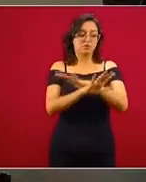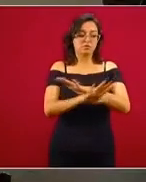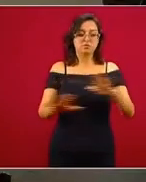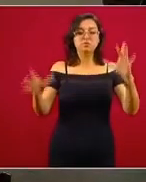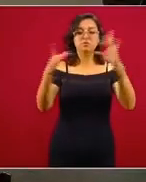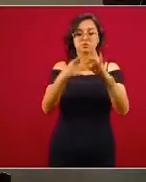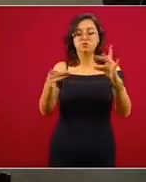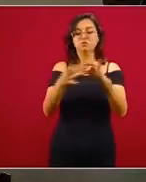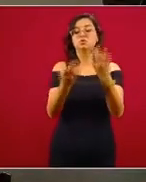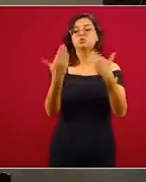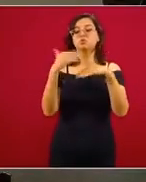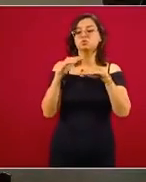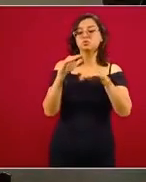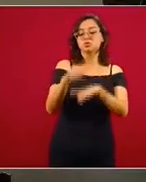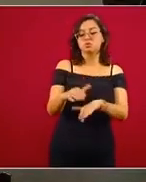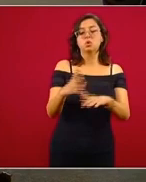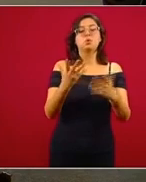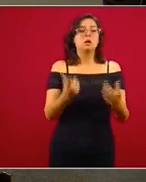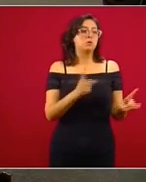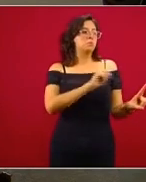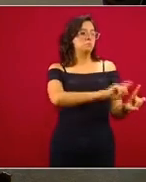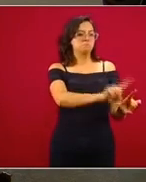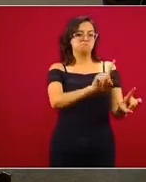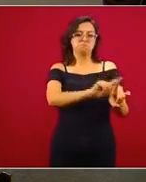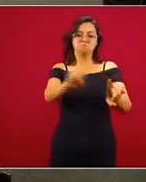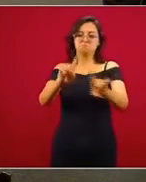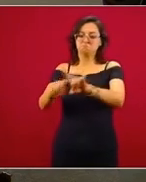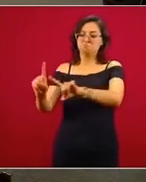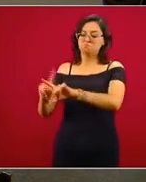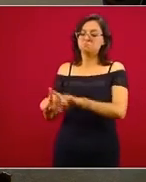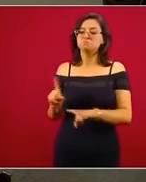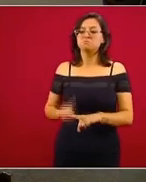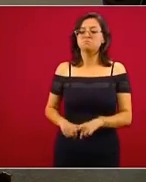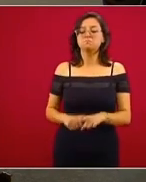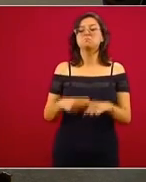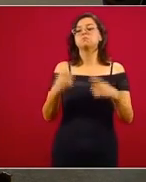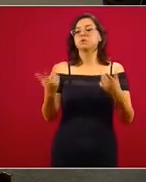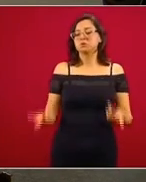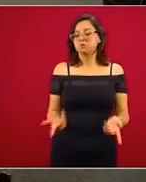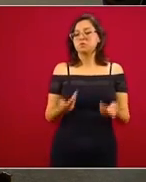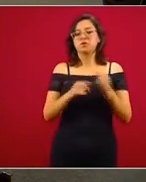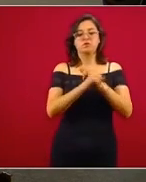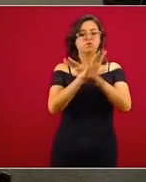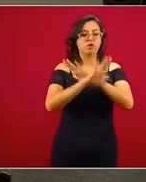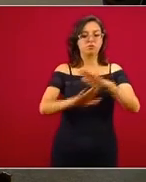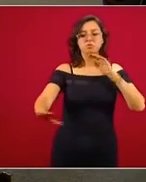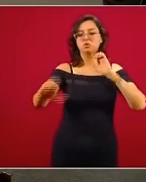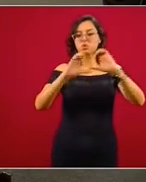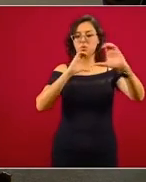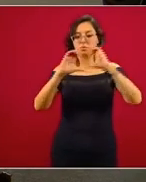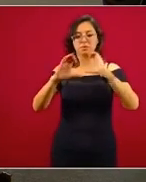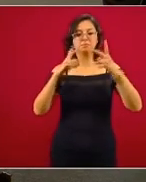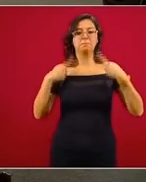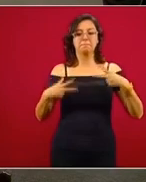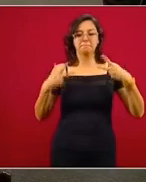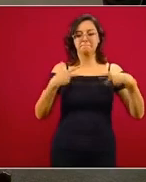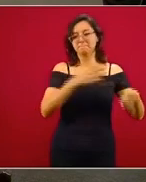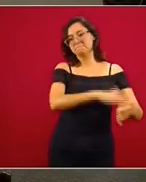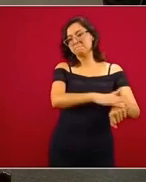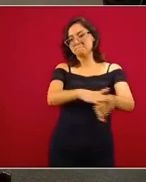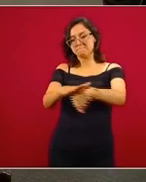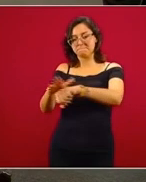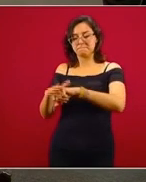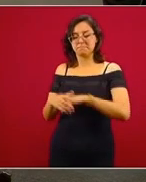of IMSS, will be talking to us about the different communication